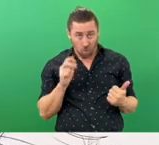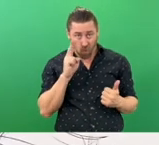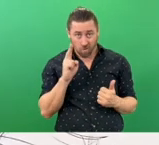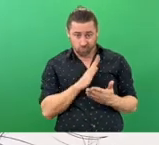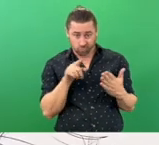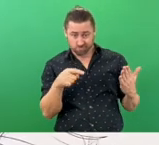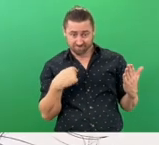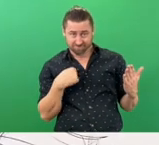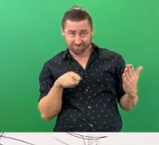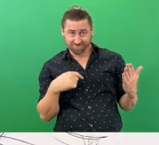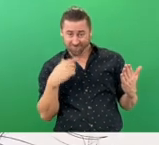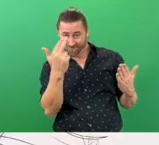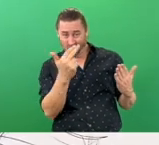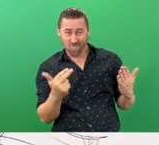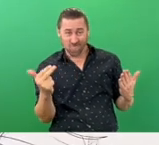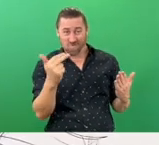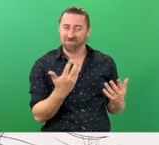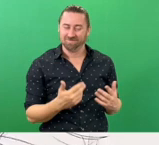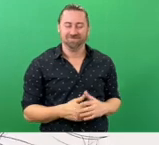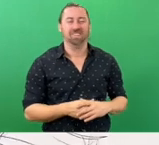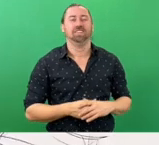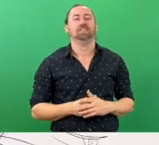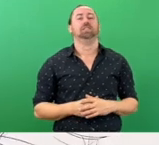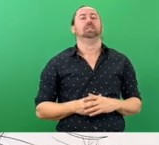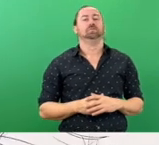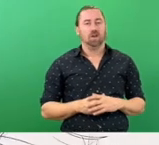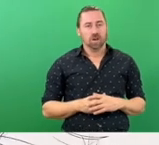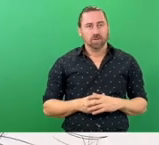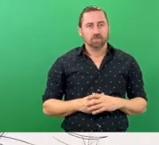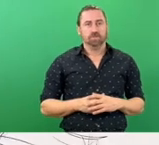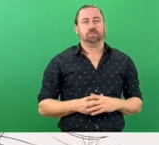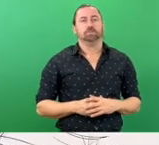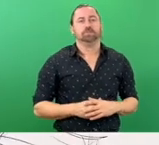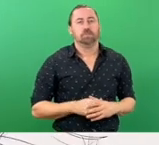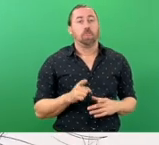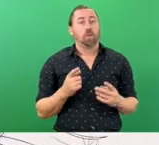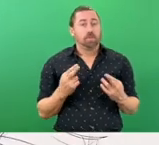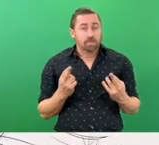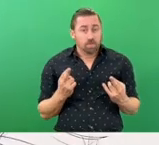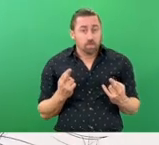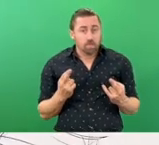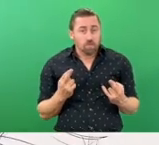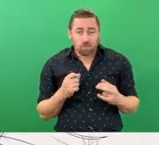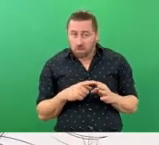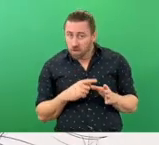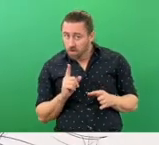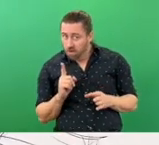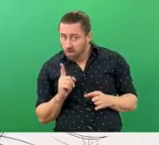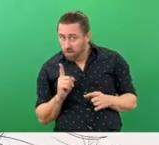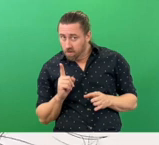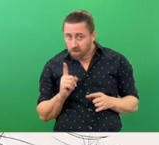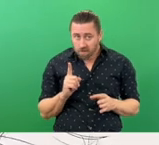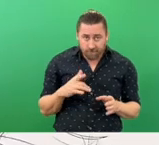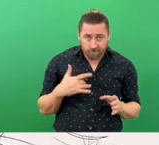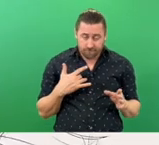right, okay. Now, the next step. So you've got in, hopefully by now, an